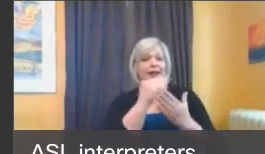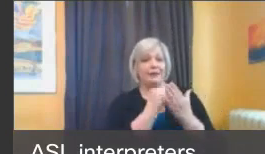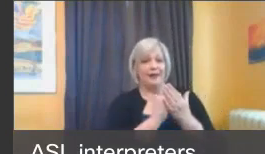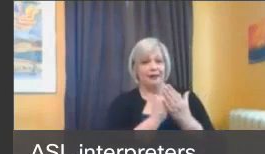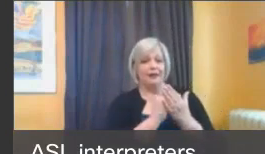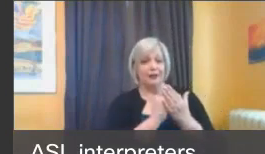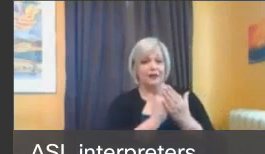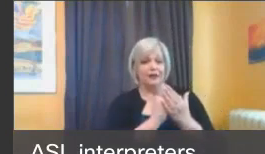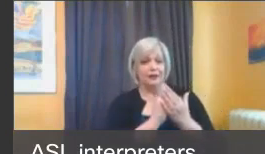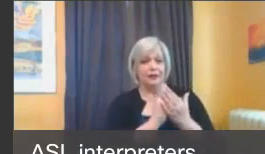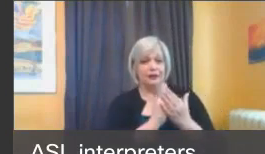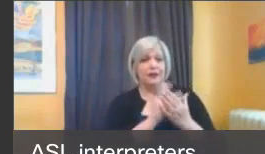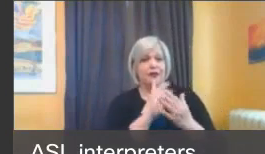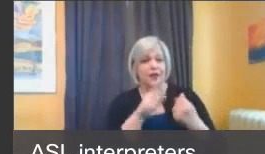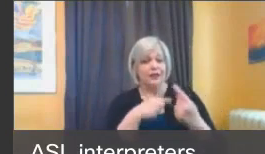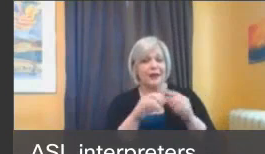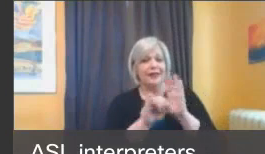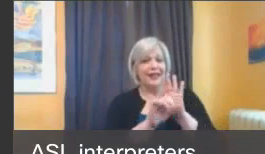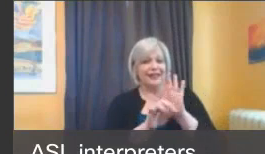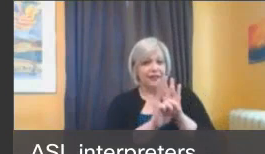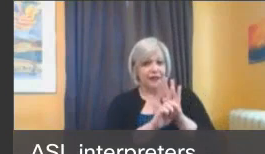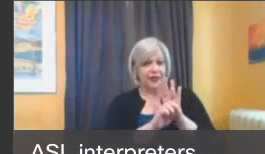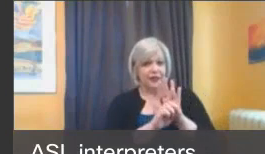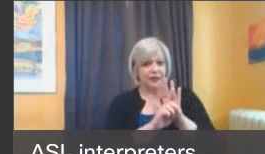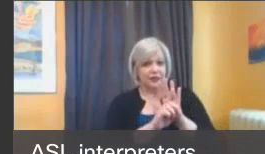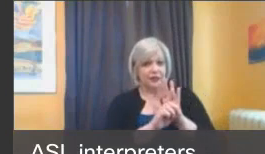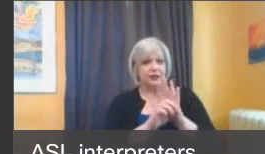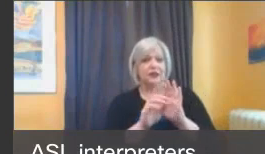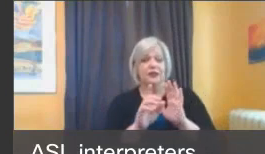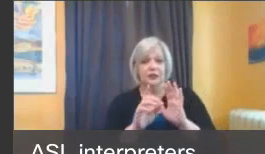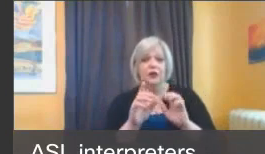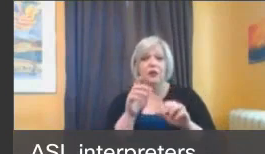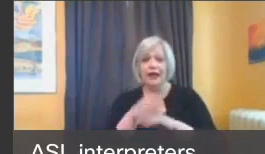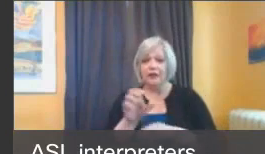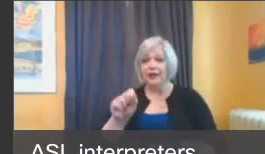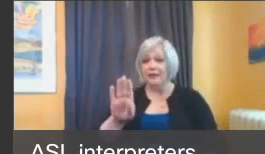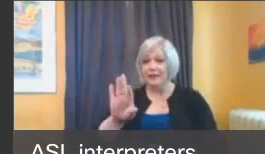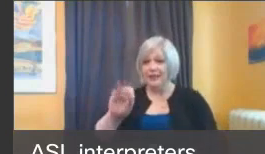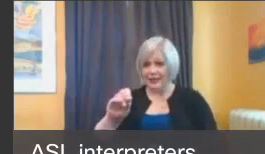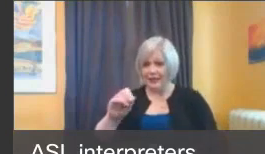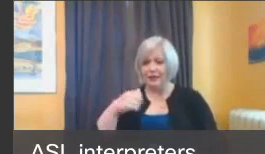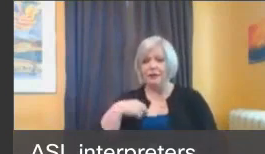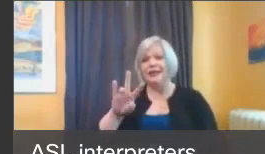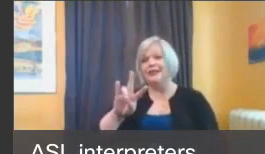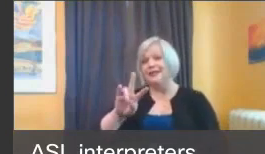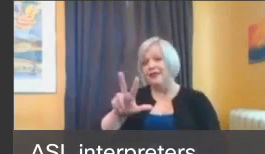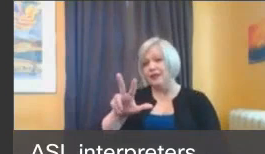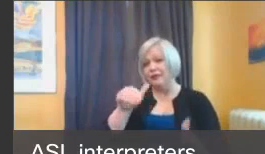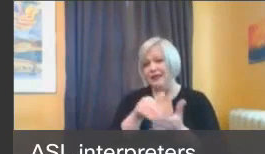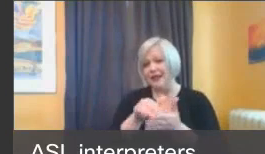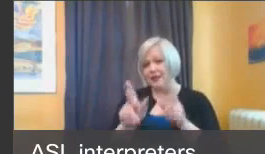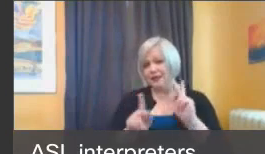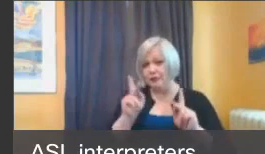that, so it's, you're talking about the identifiers from SB 90. So after SB 90 passed, we actually had 73,000 people